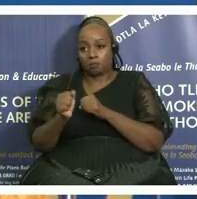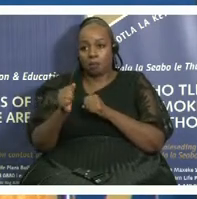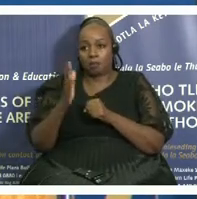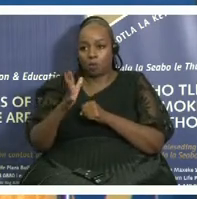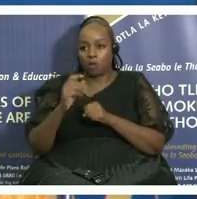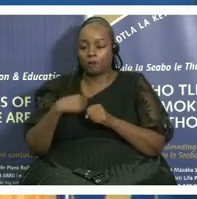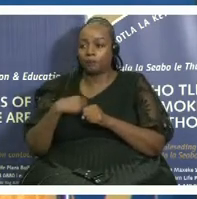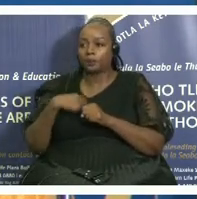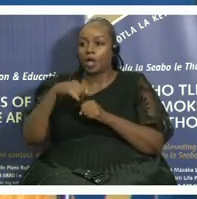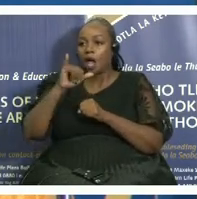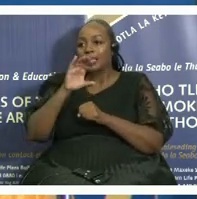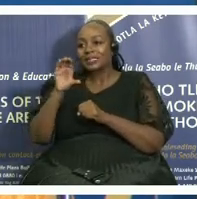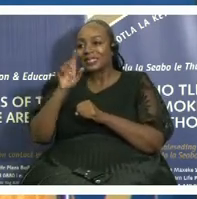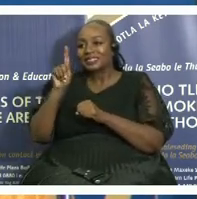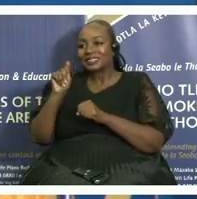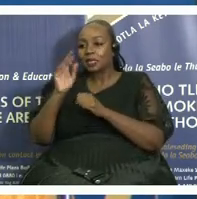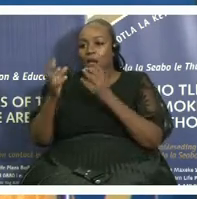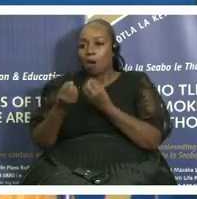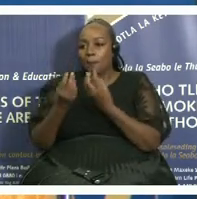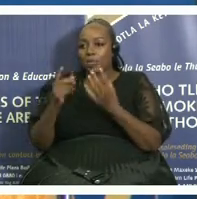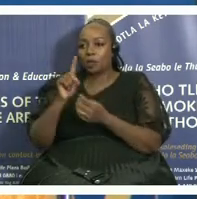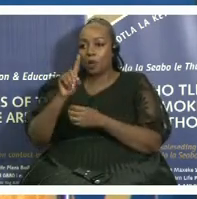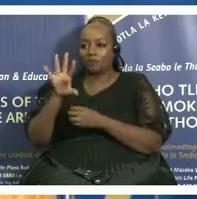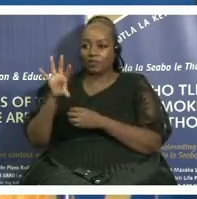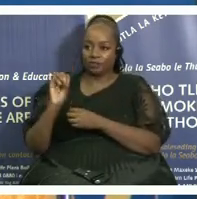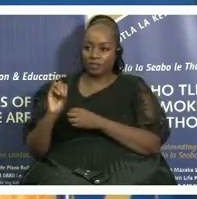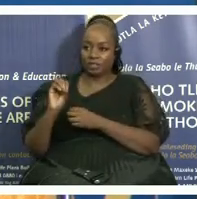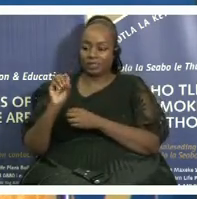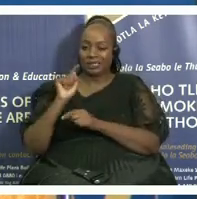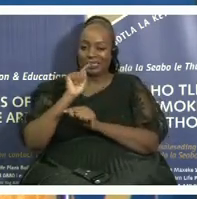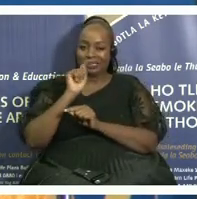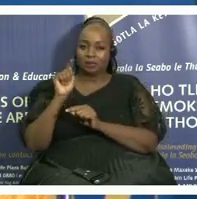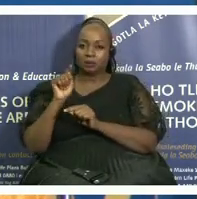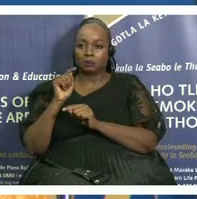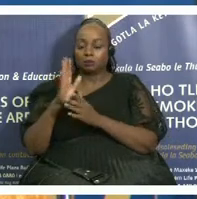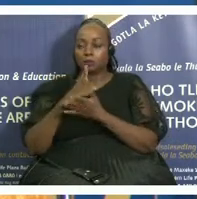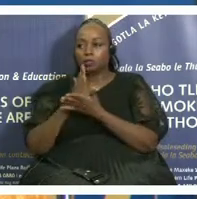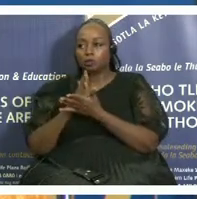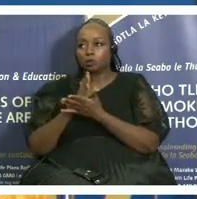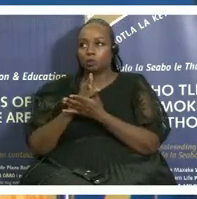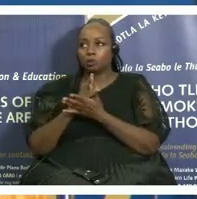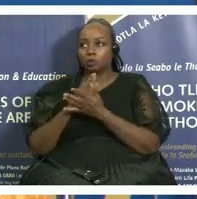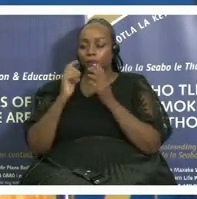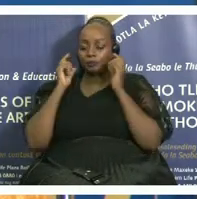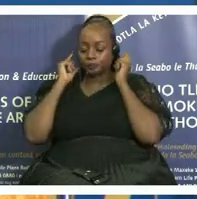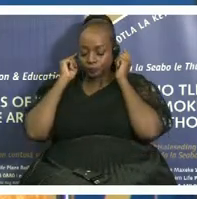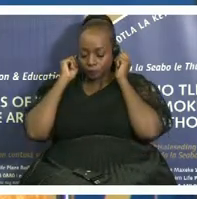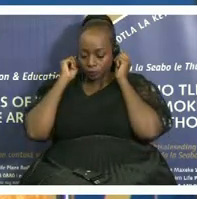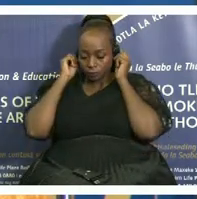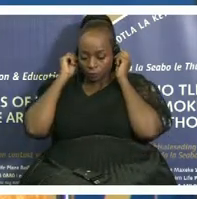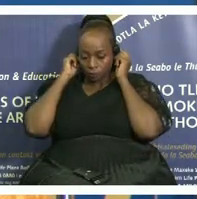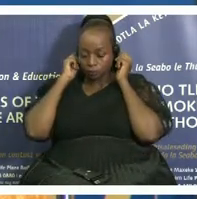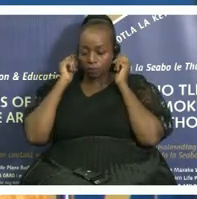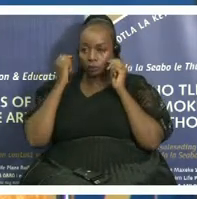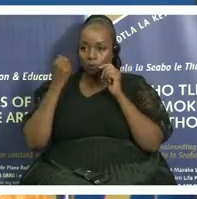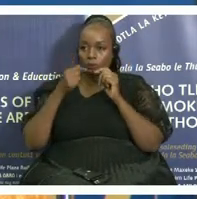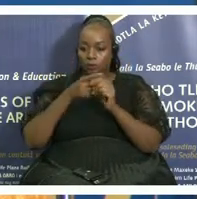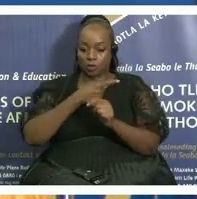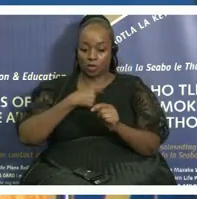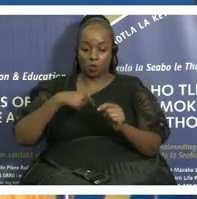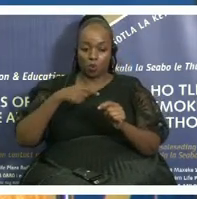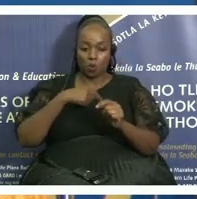the digitization of patient records. Our investment in the health infrastructure includes